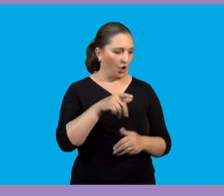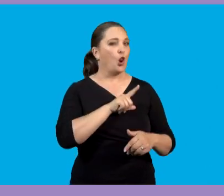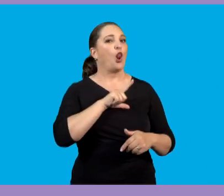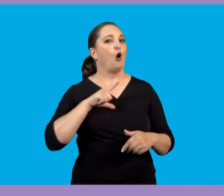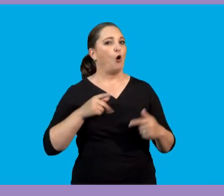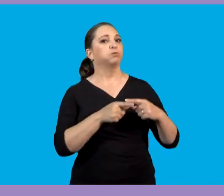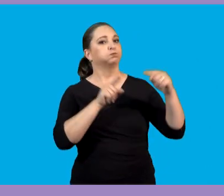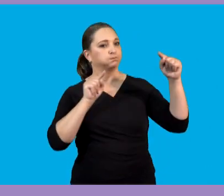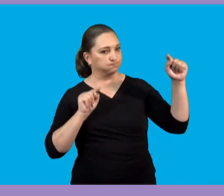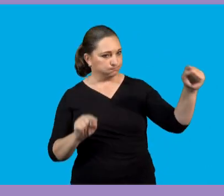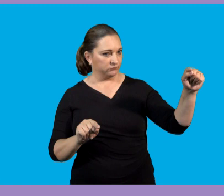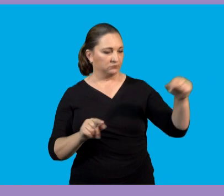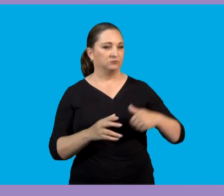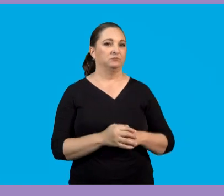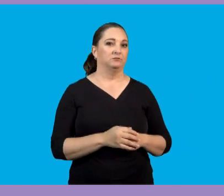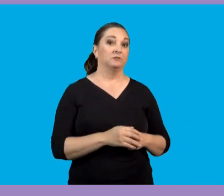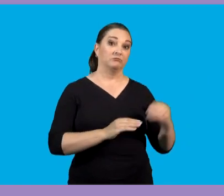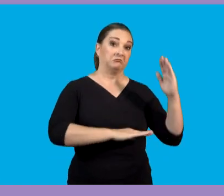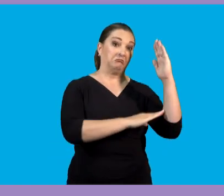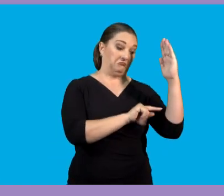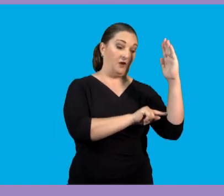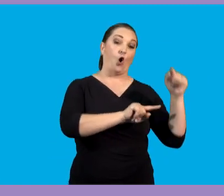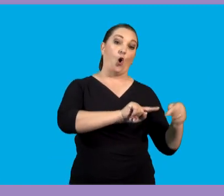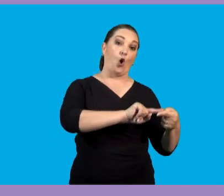side, and the one that is opposite the